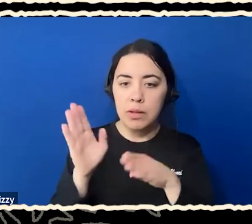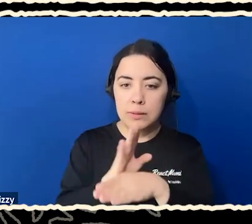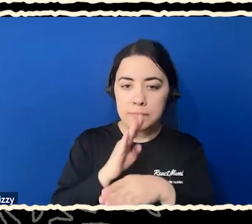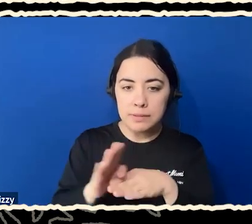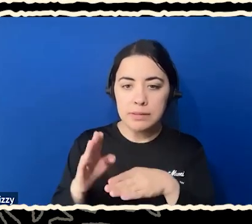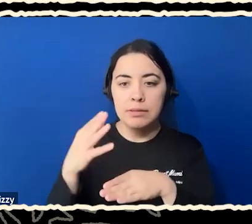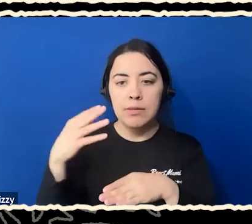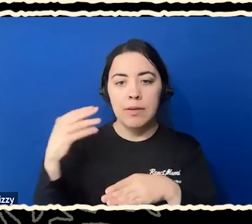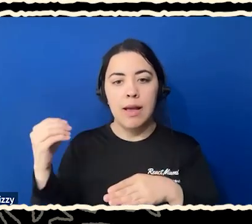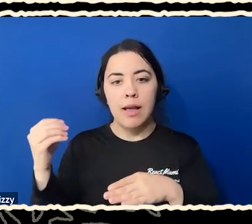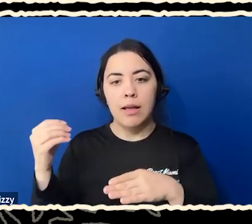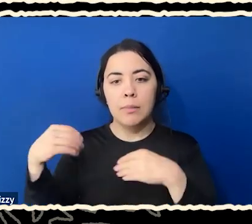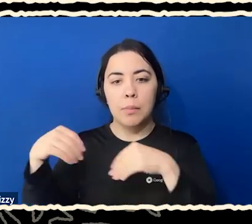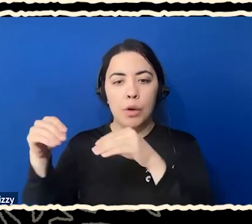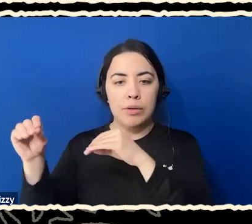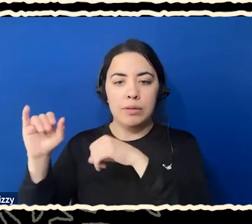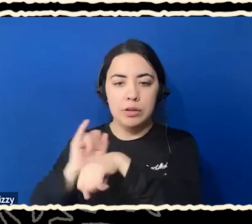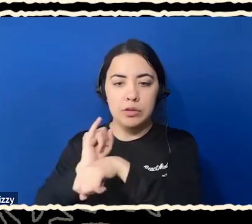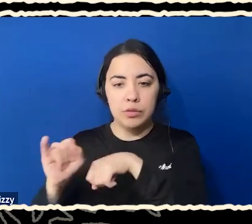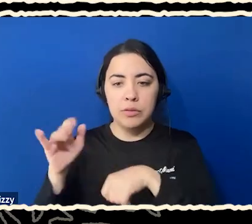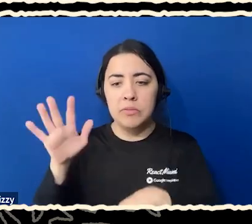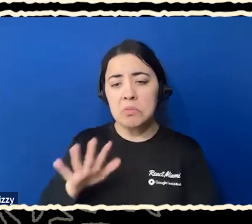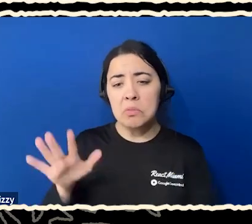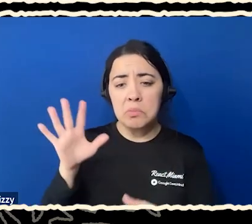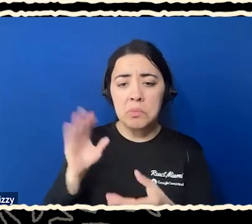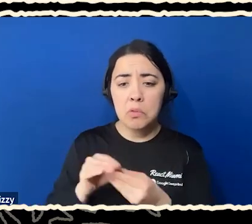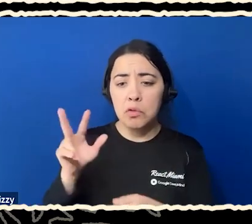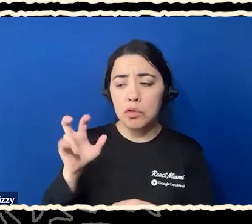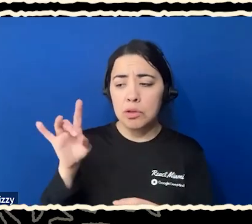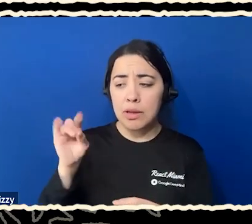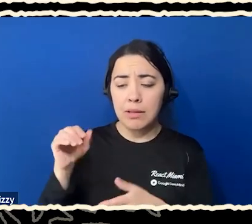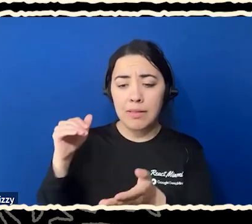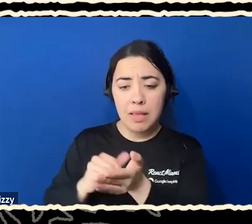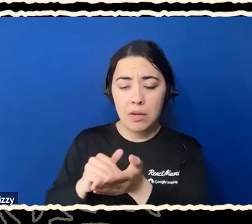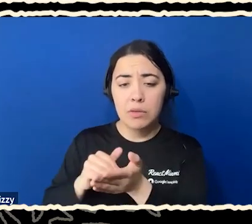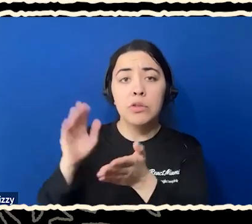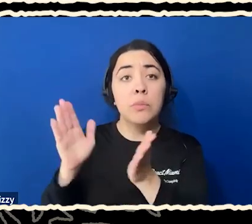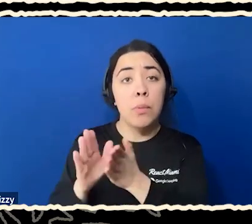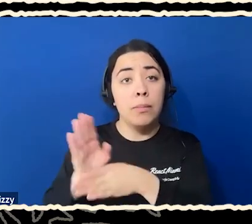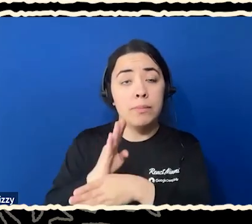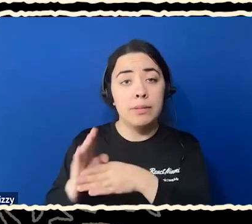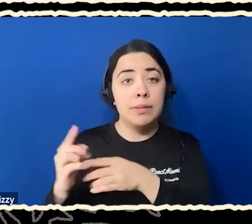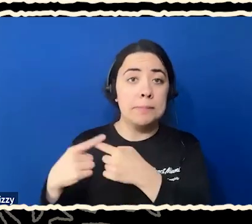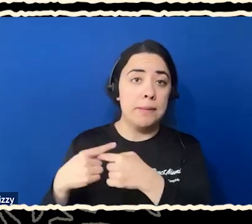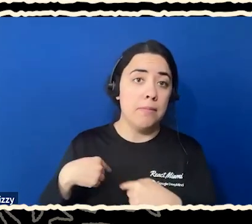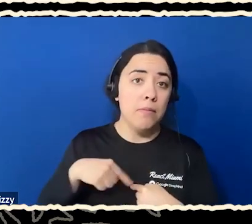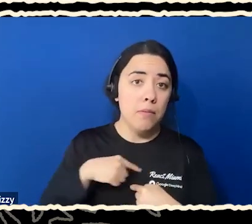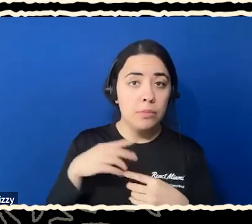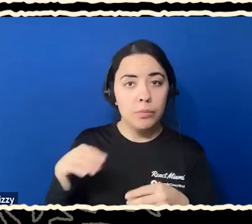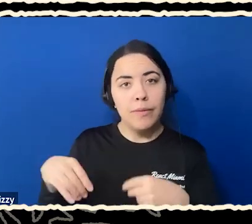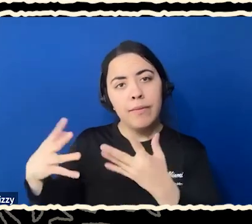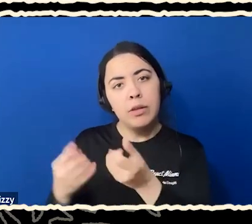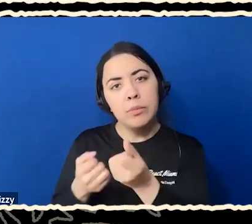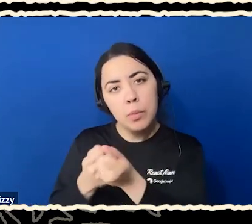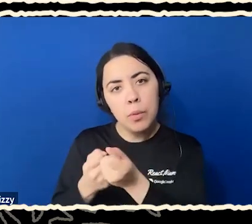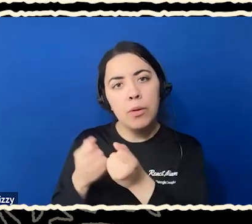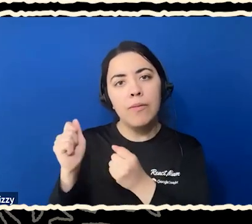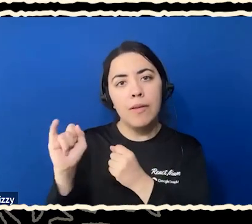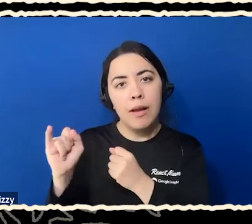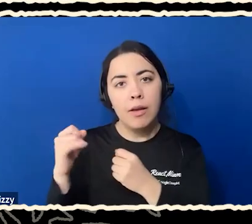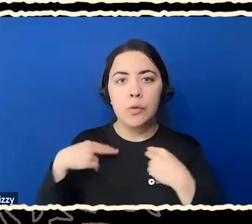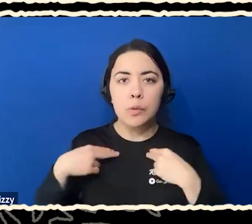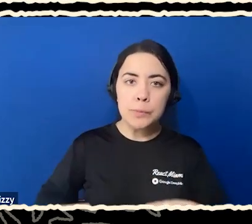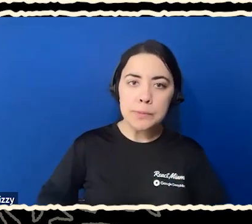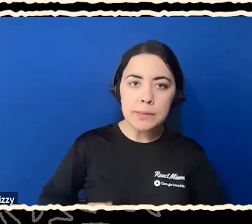We have about 380,000 small businesses that depend on us. We give them support AI,